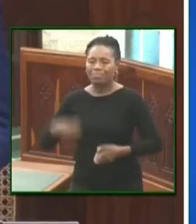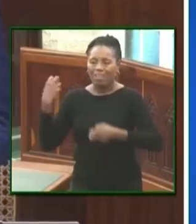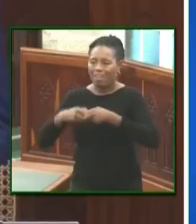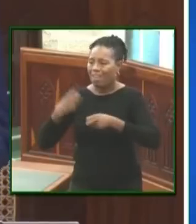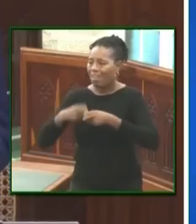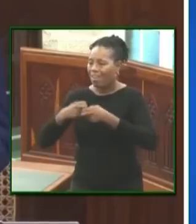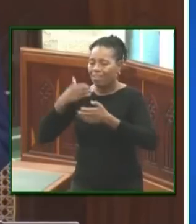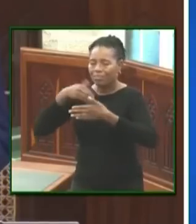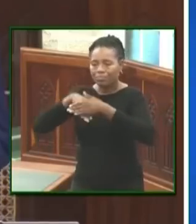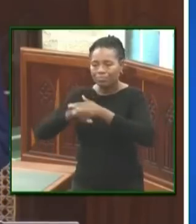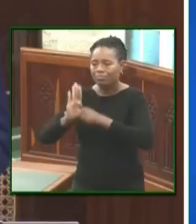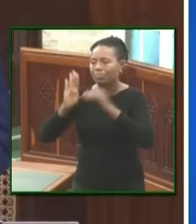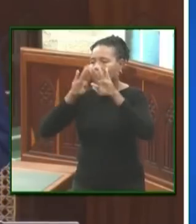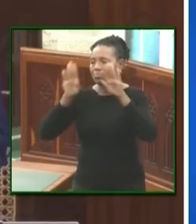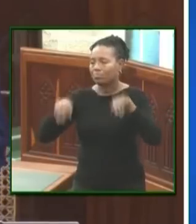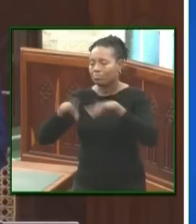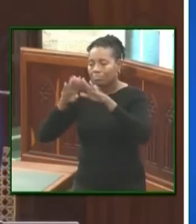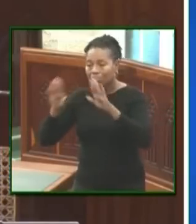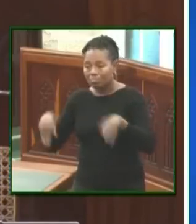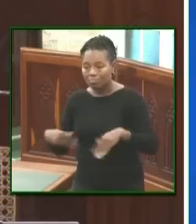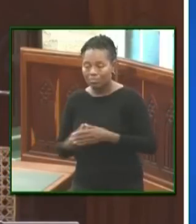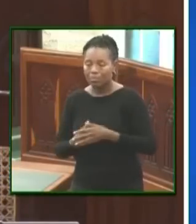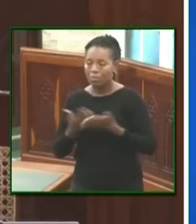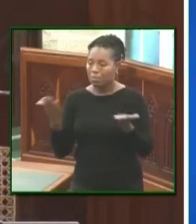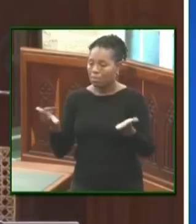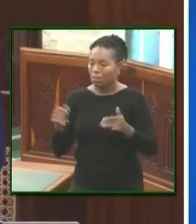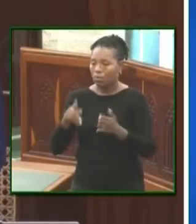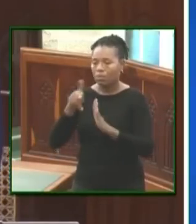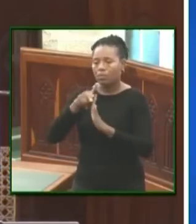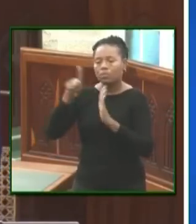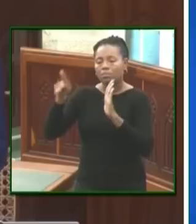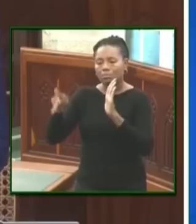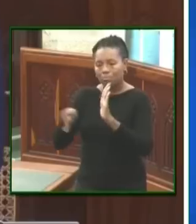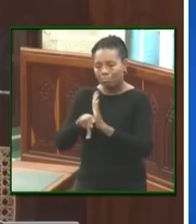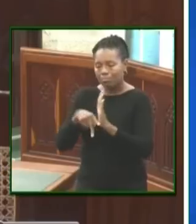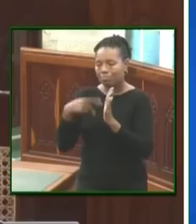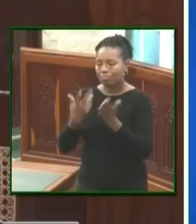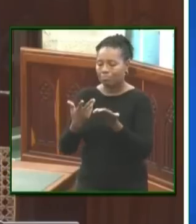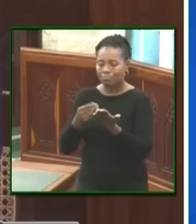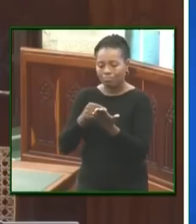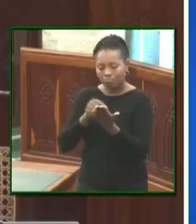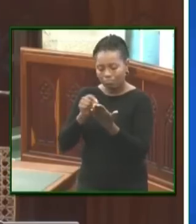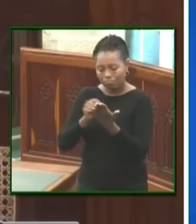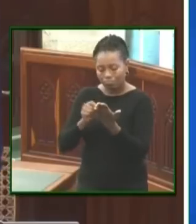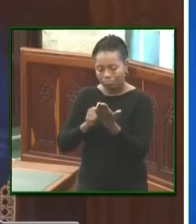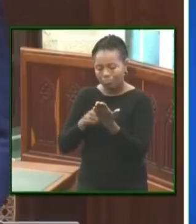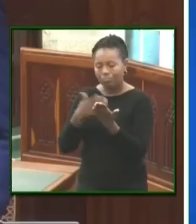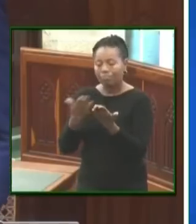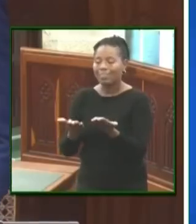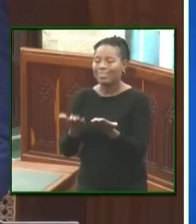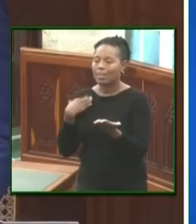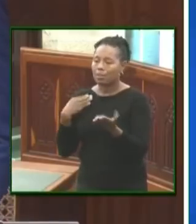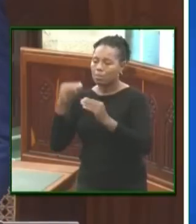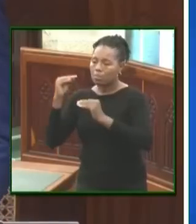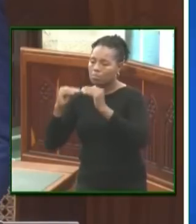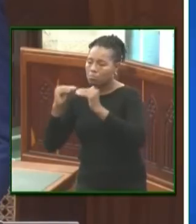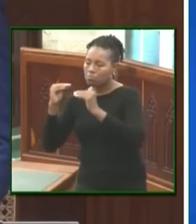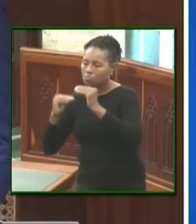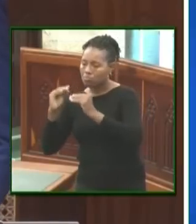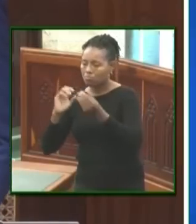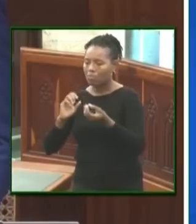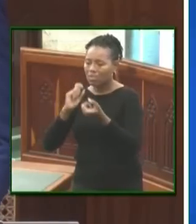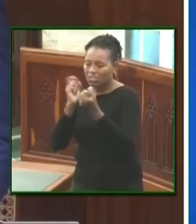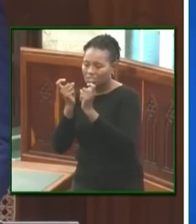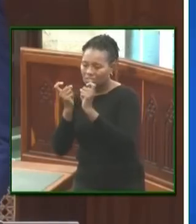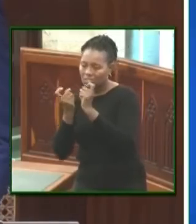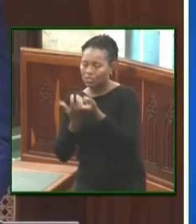legislation, owners of these buildings, operators of them, will be given time to retrofit these buildings, because